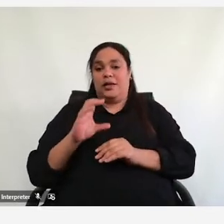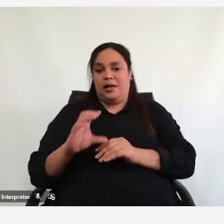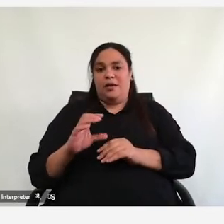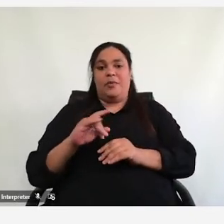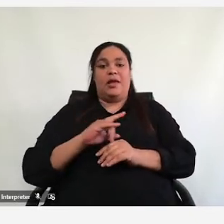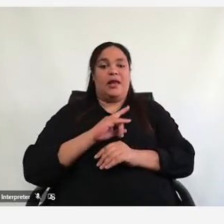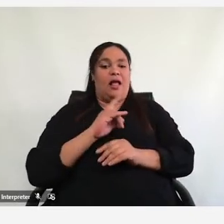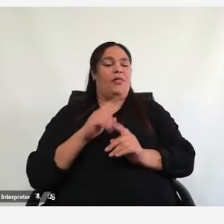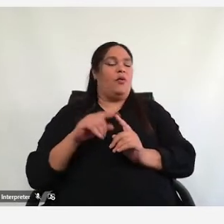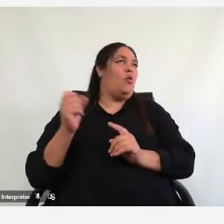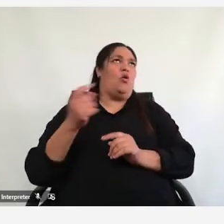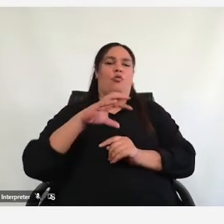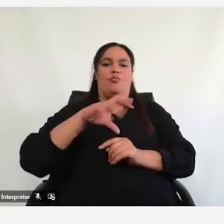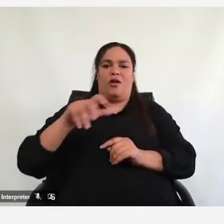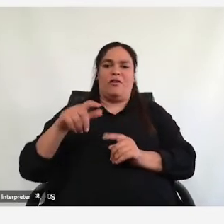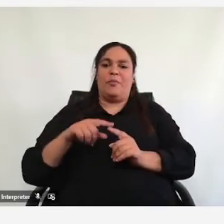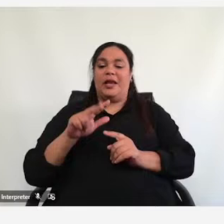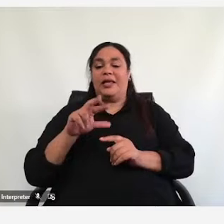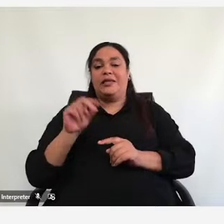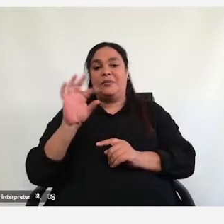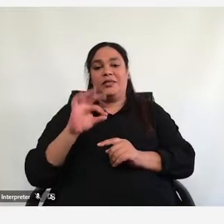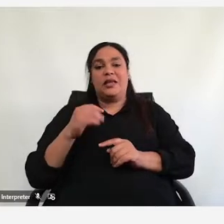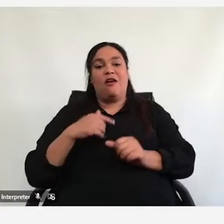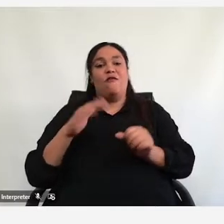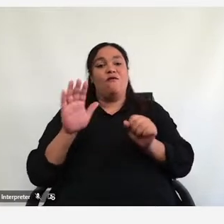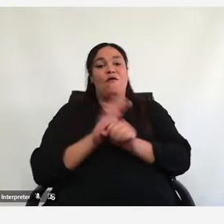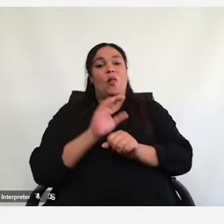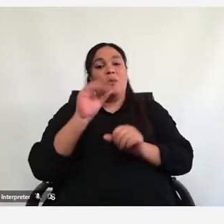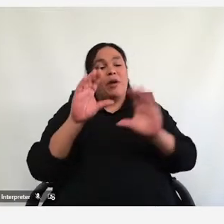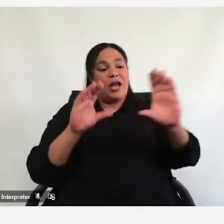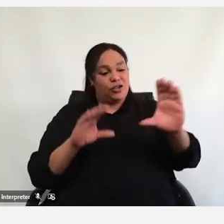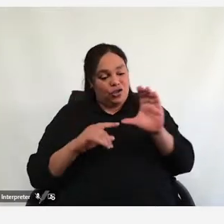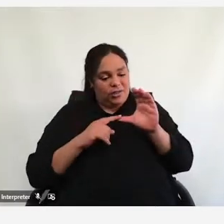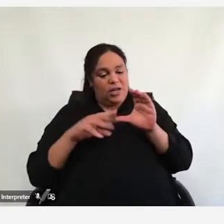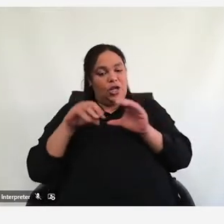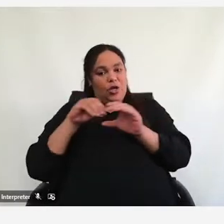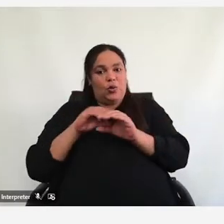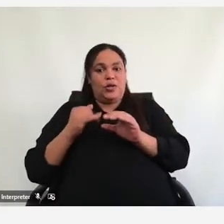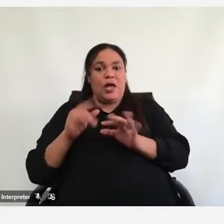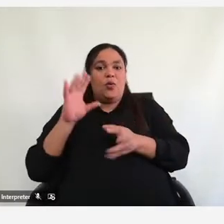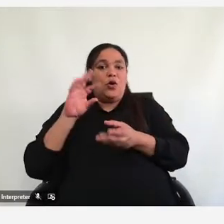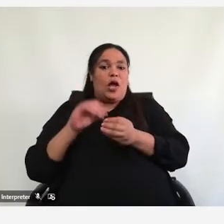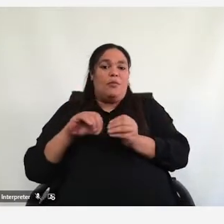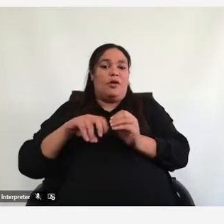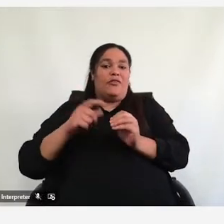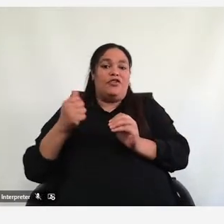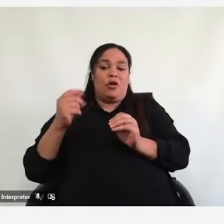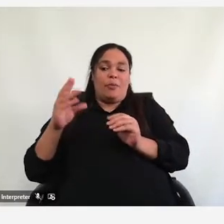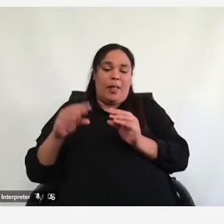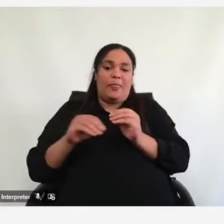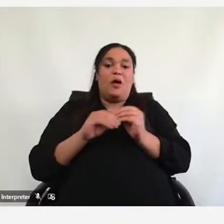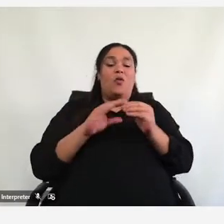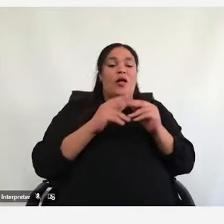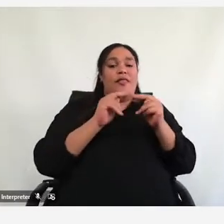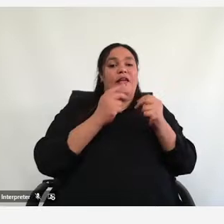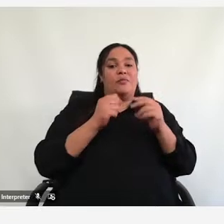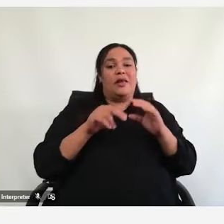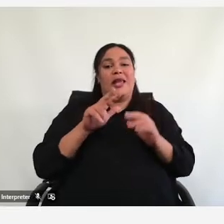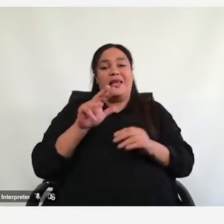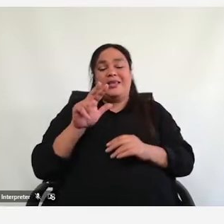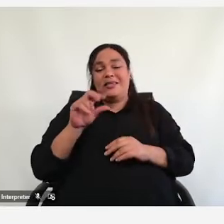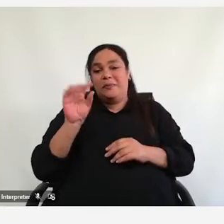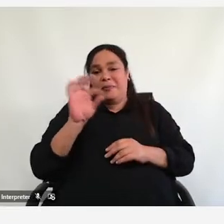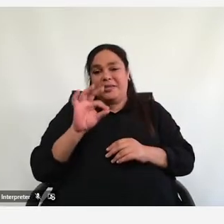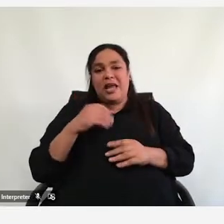all provinces, but 80% of our full budget, including now when you add the provincial money to the national money that we're getting, 80% of